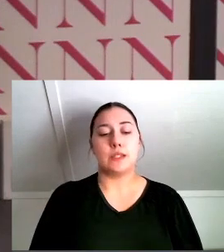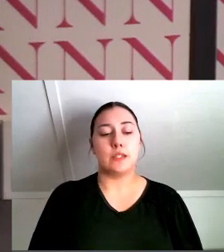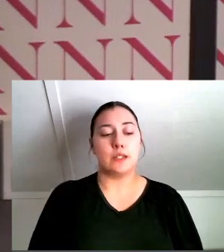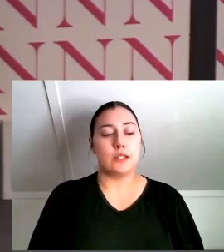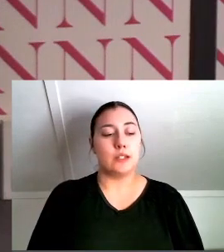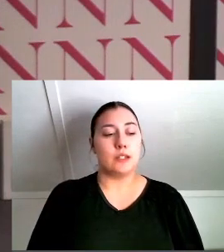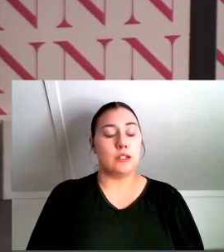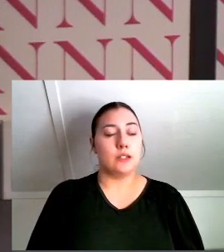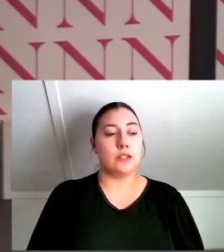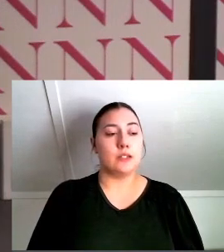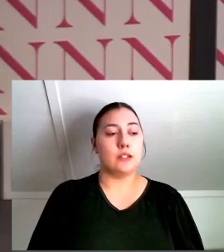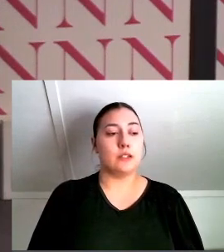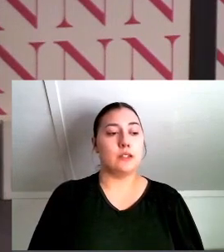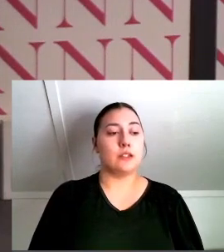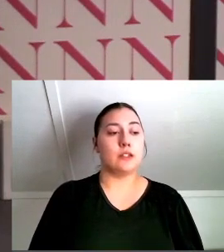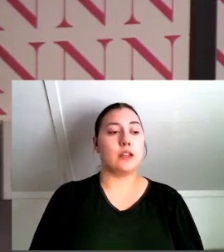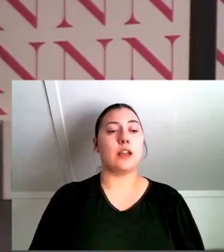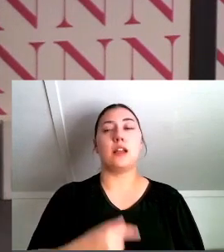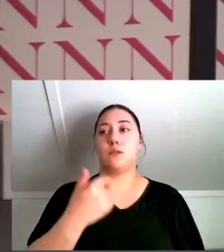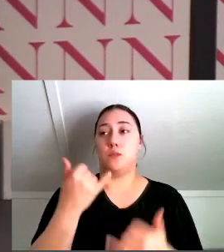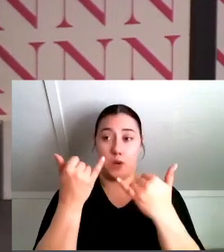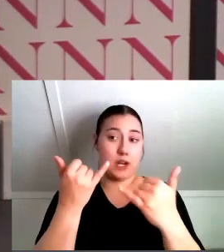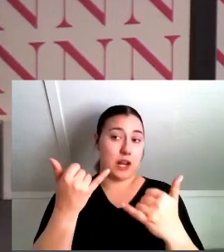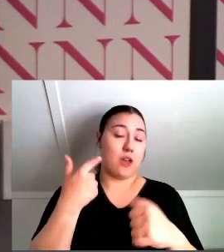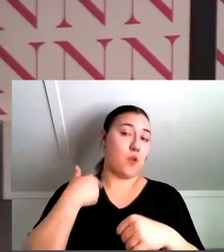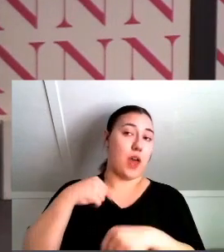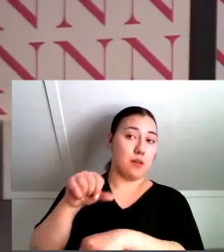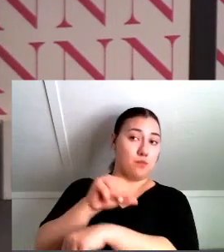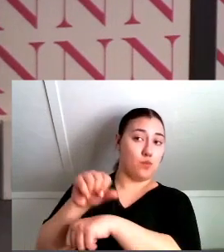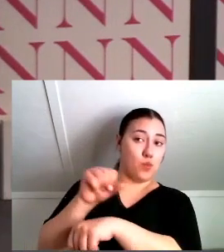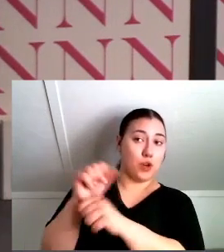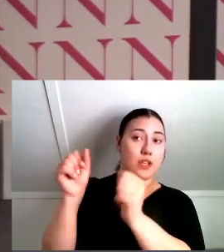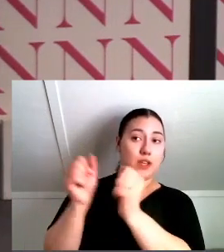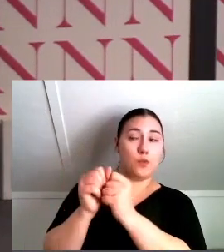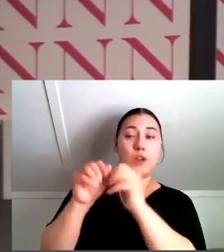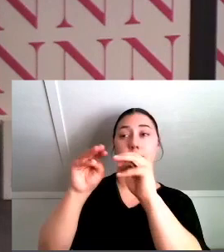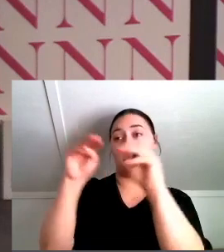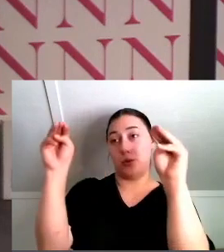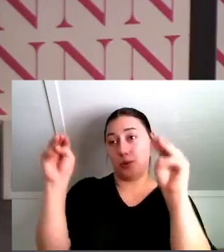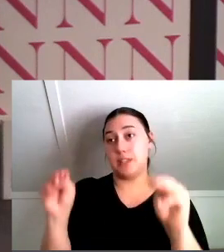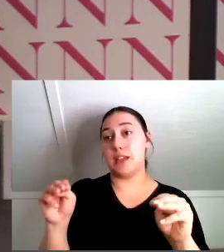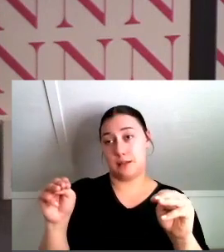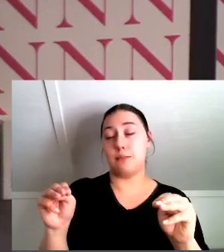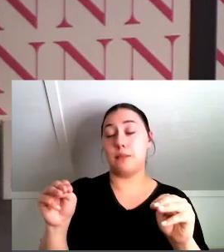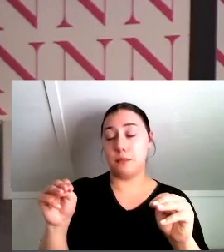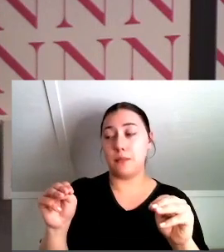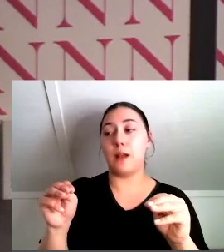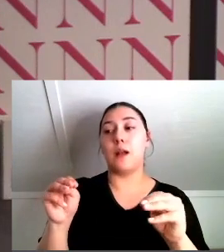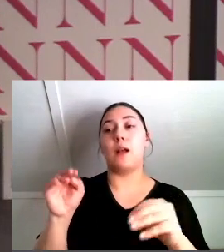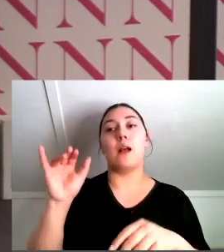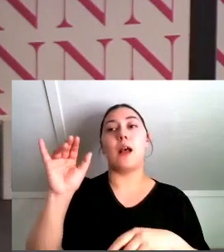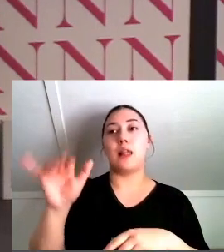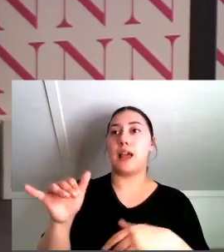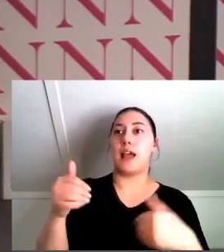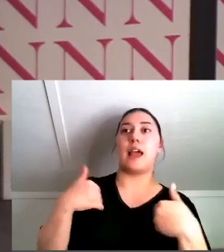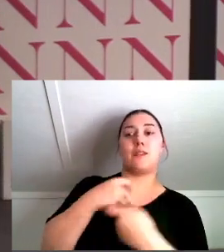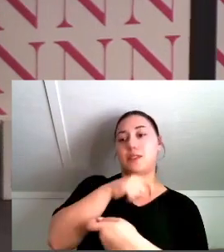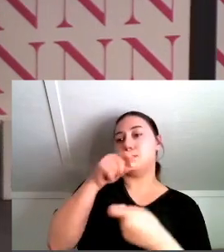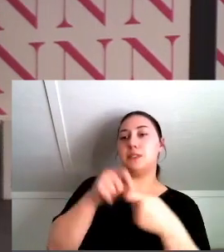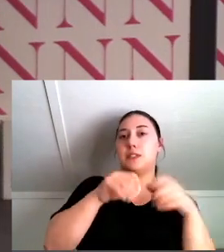I'm working with a museum, and that also has a particular kind of community engagement. I do a lot